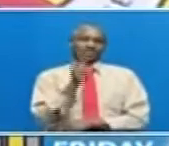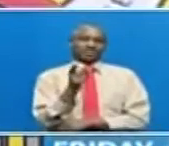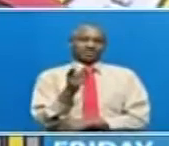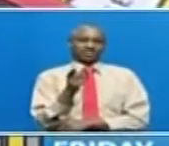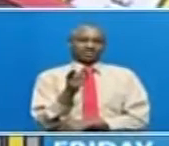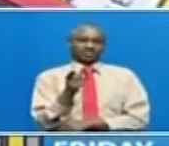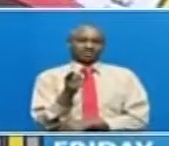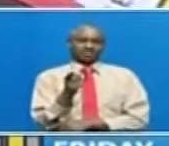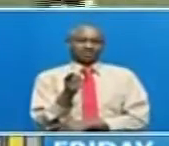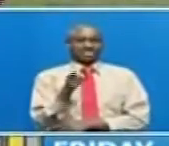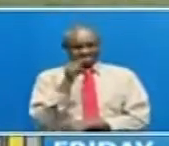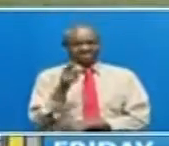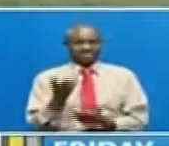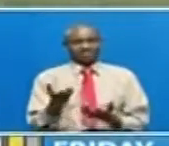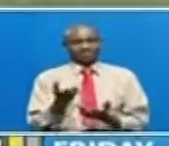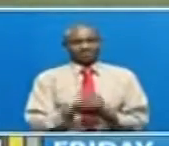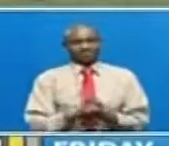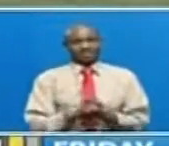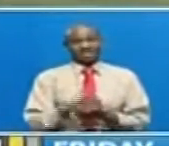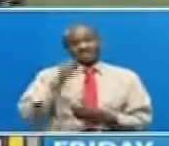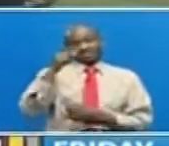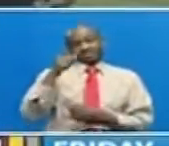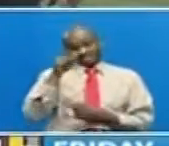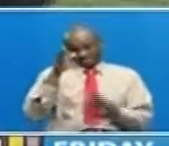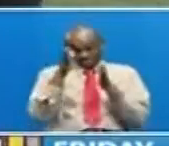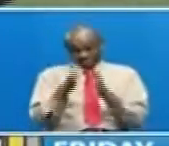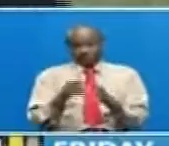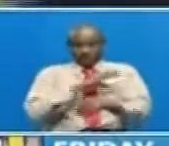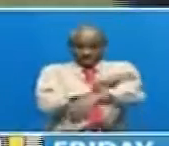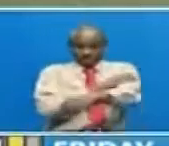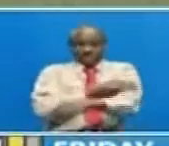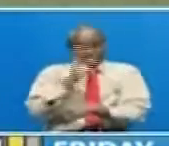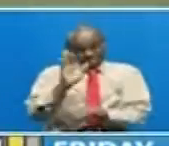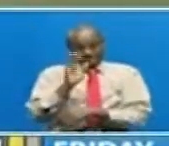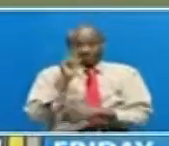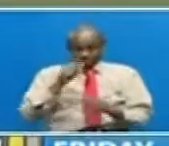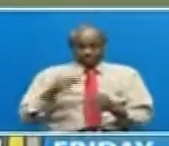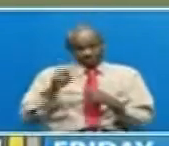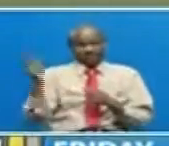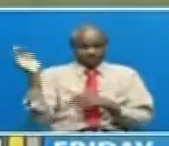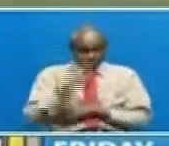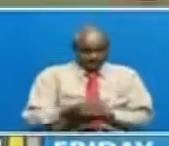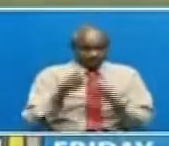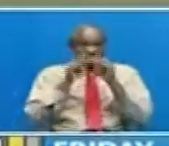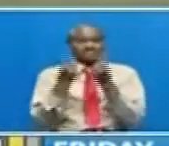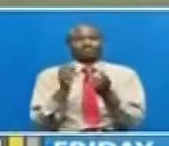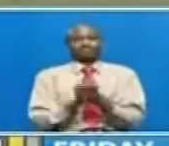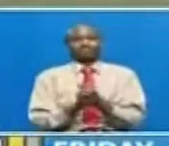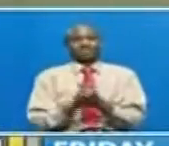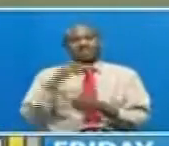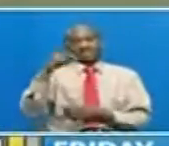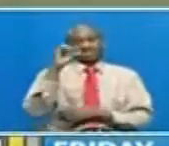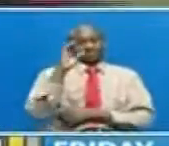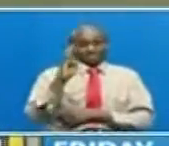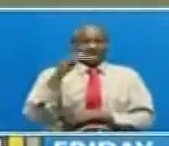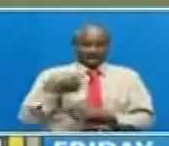and this is our fourth. Strathmore Leo's Brian Nyukuli will captain Simba as Michael Okombe makes a comeback into the team. KCB has 8